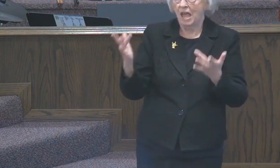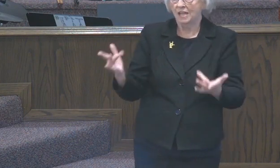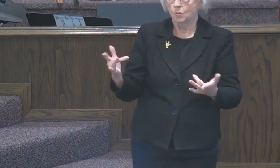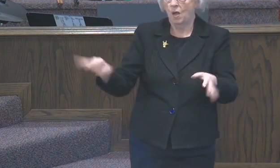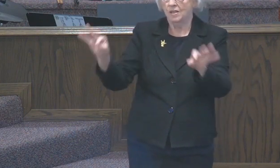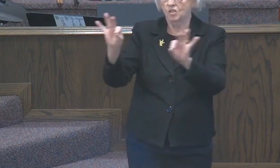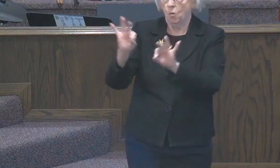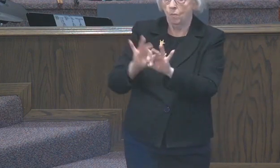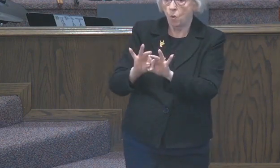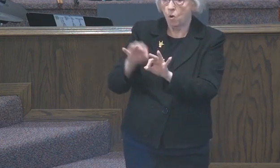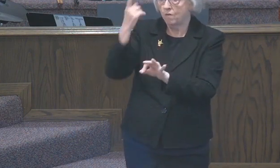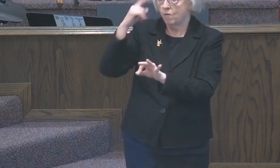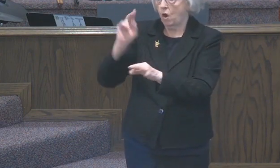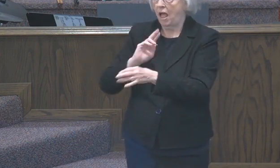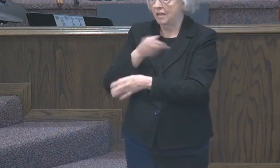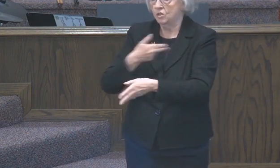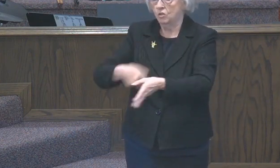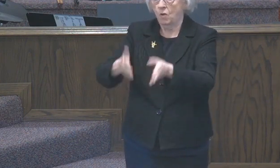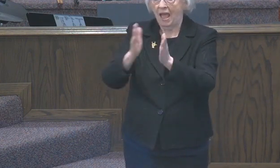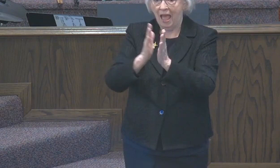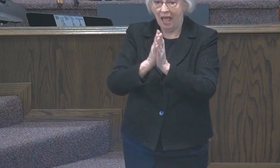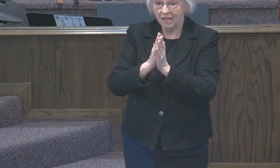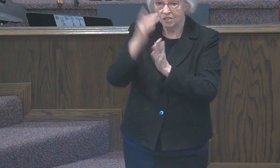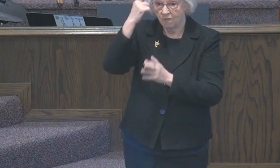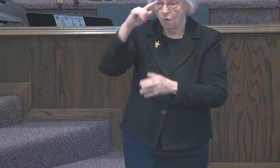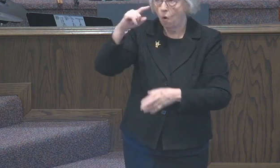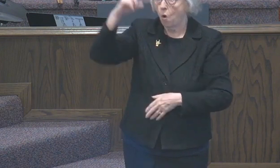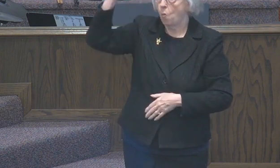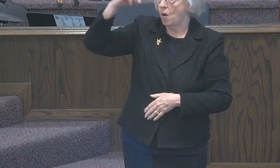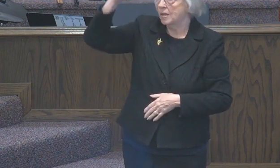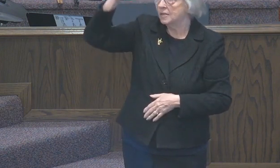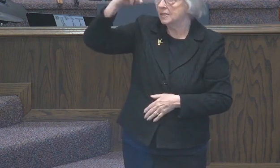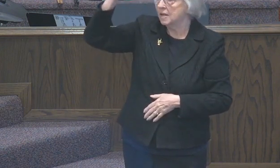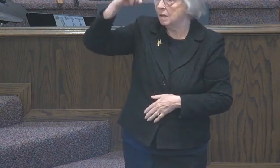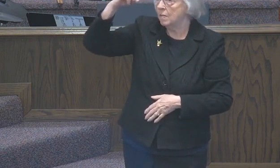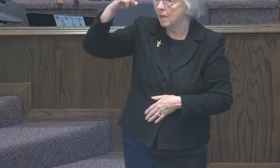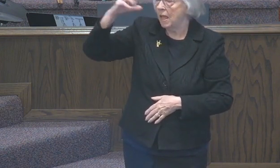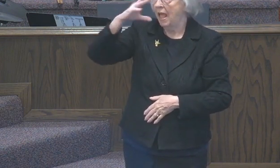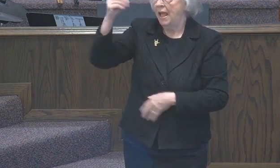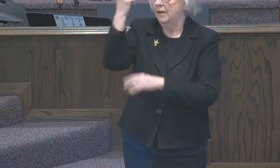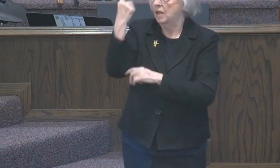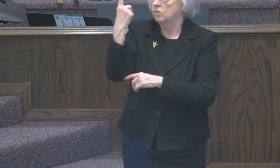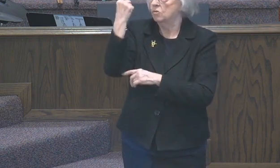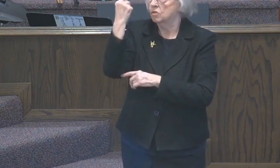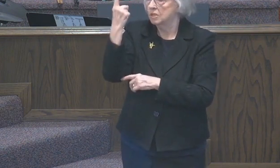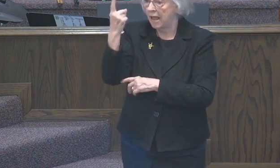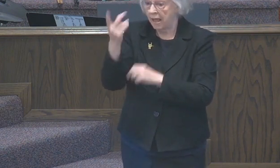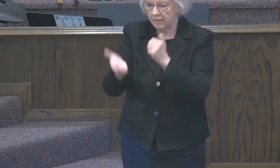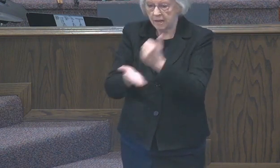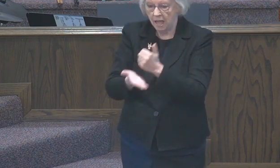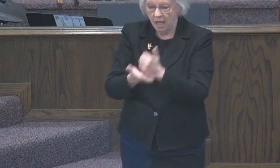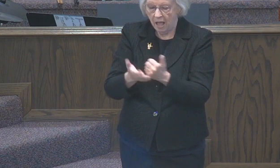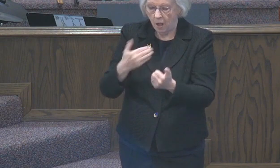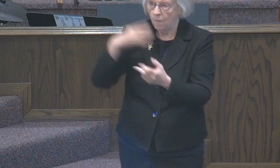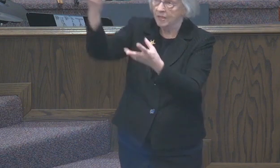for wisdom with the right motive so that I can get rid of my own plank, so that I